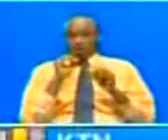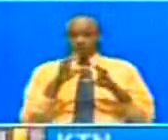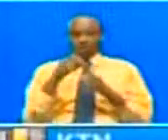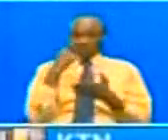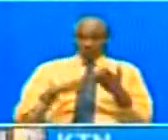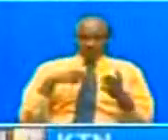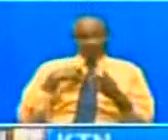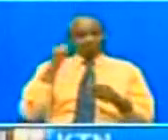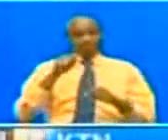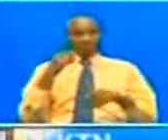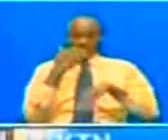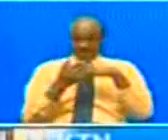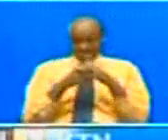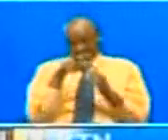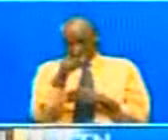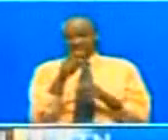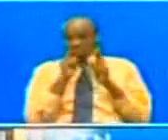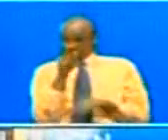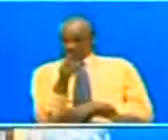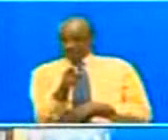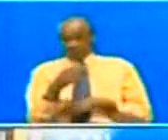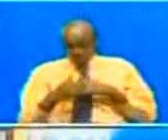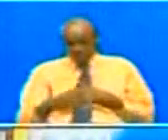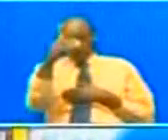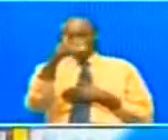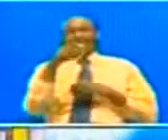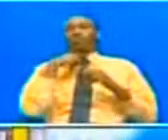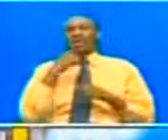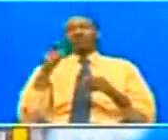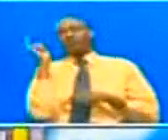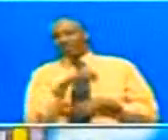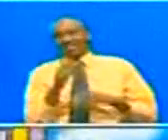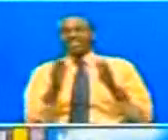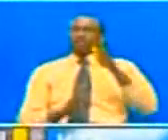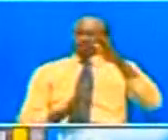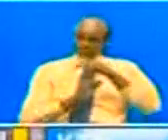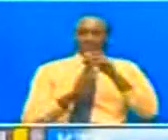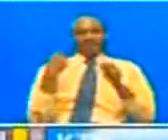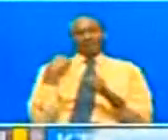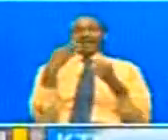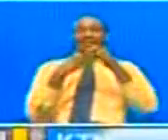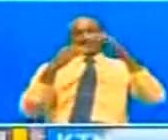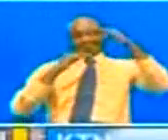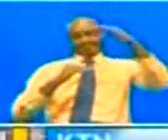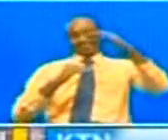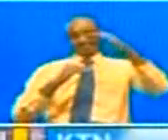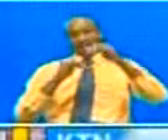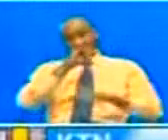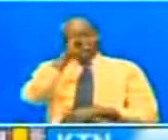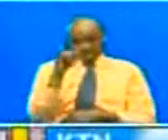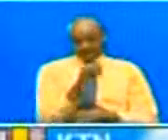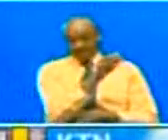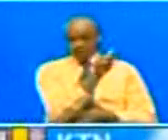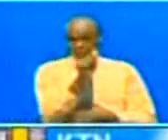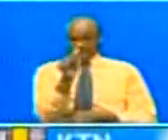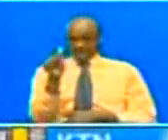that he can build on this result going forward as he aims to finish in the top 8 bracket. Hassan Juma,